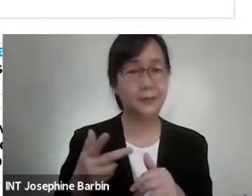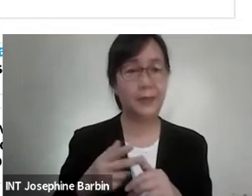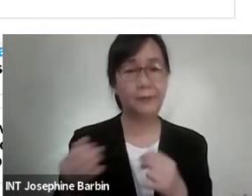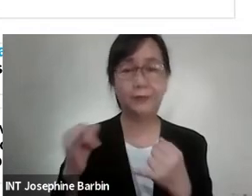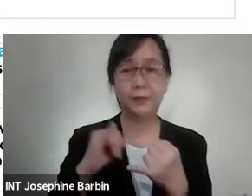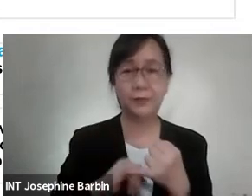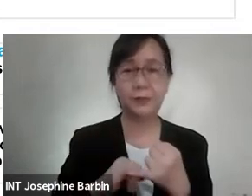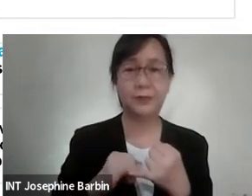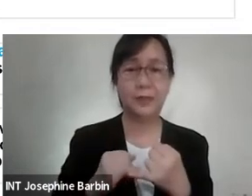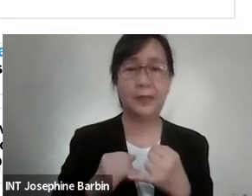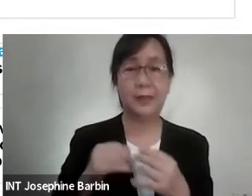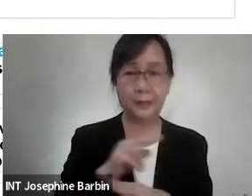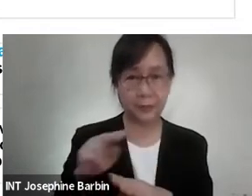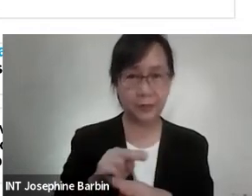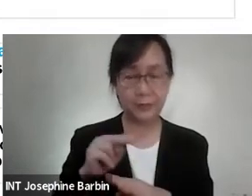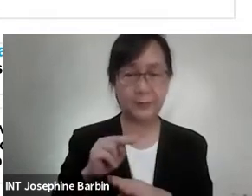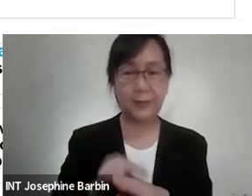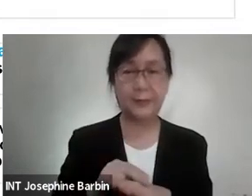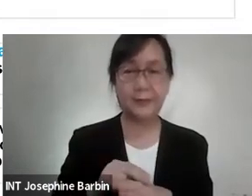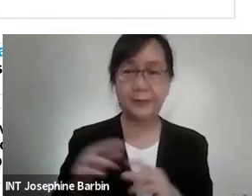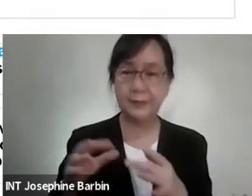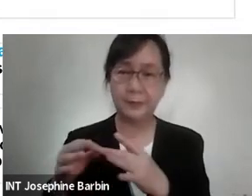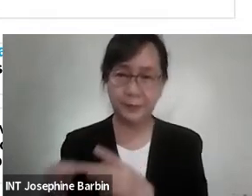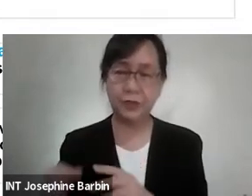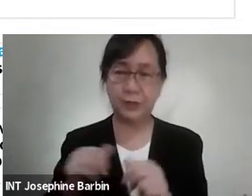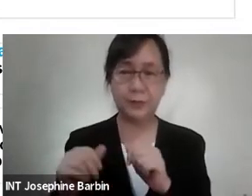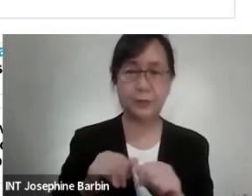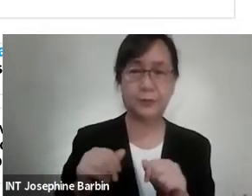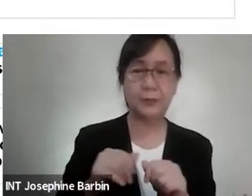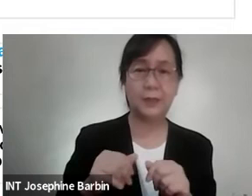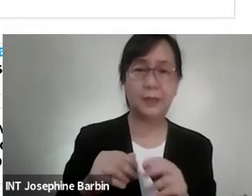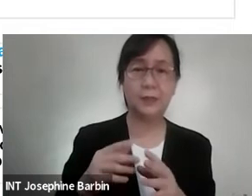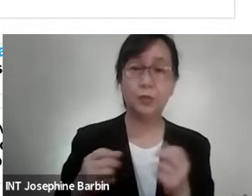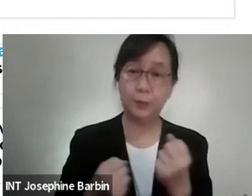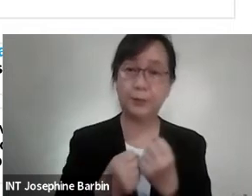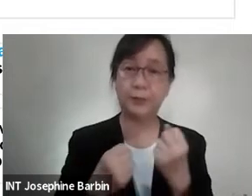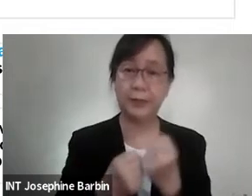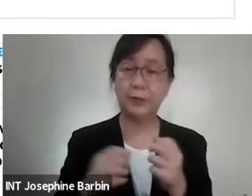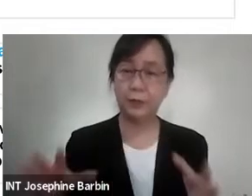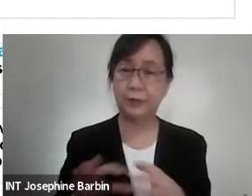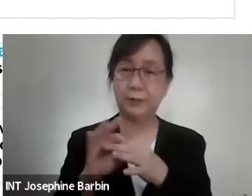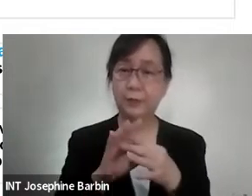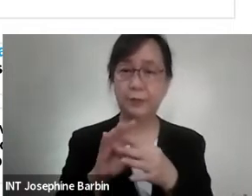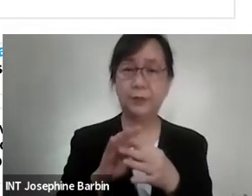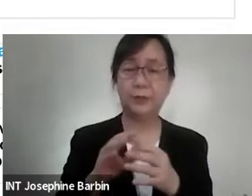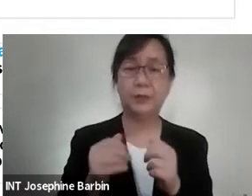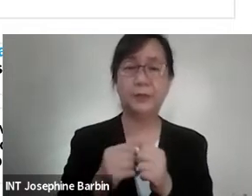the national specialized unit to lead, to support and coordinate